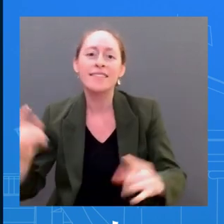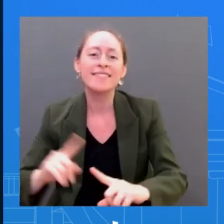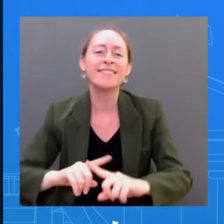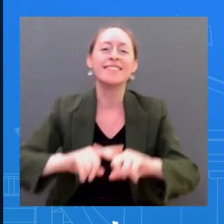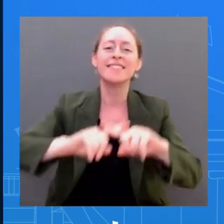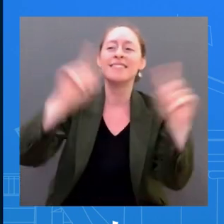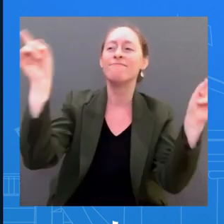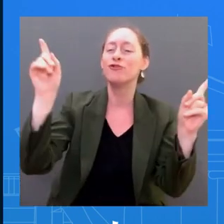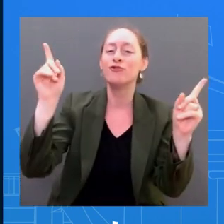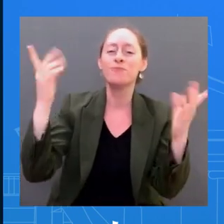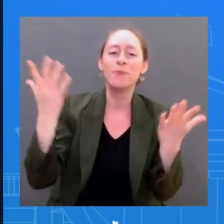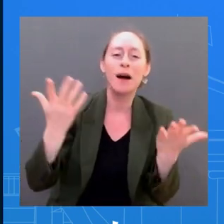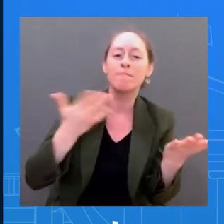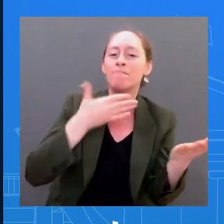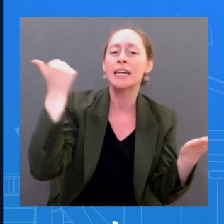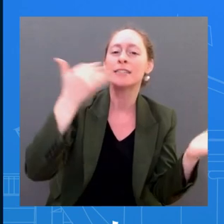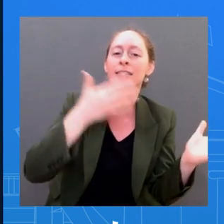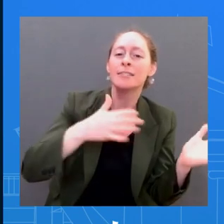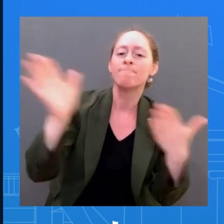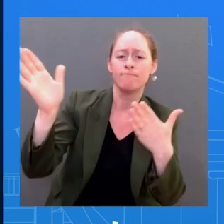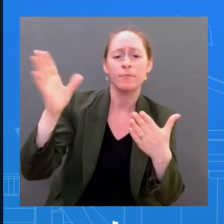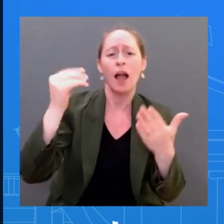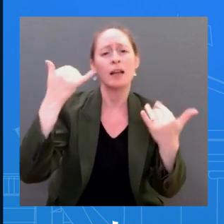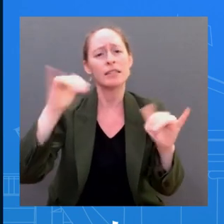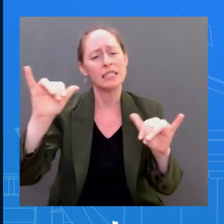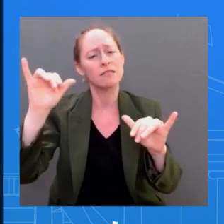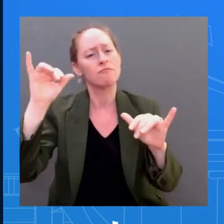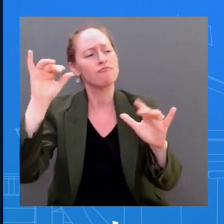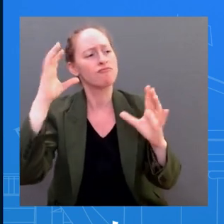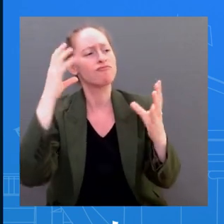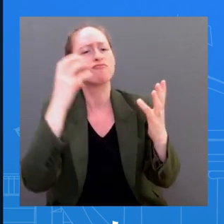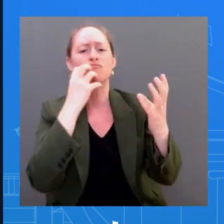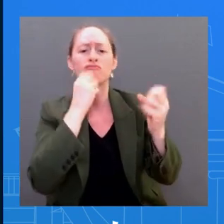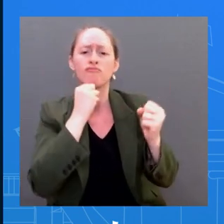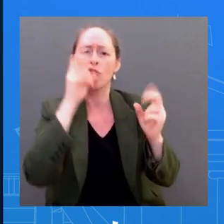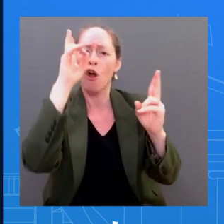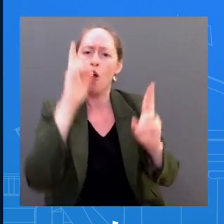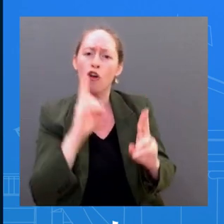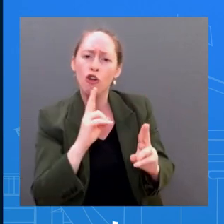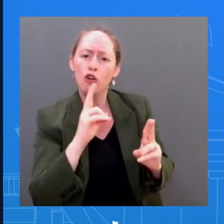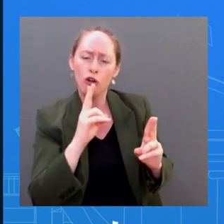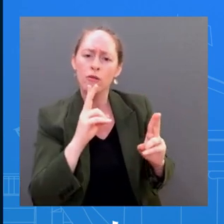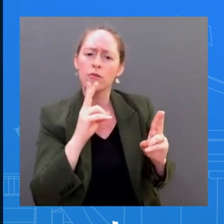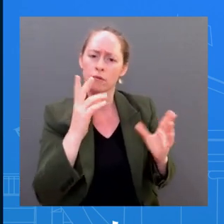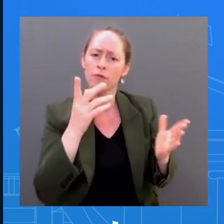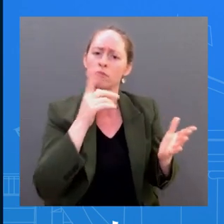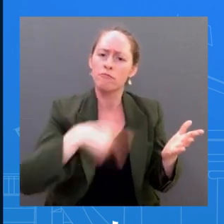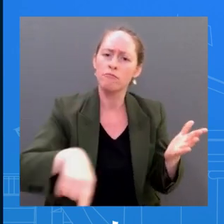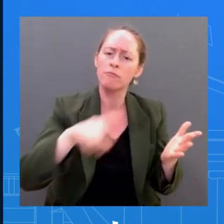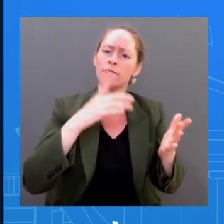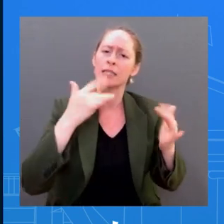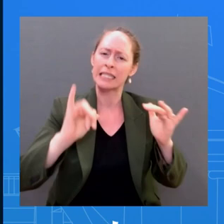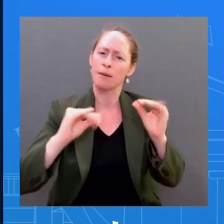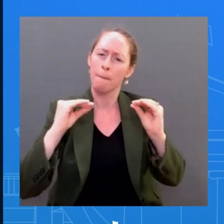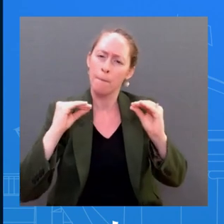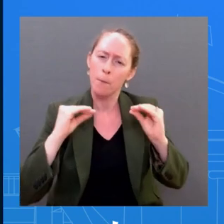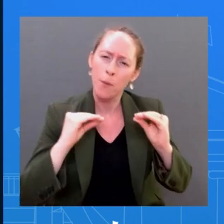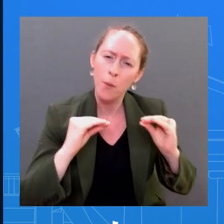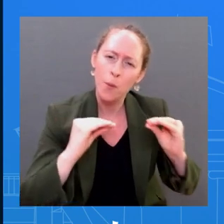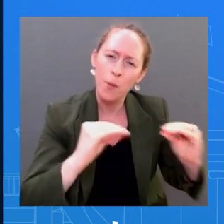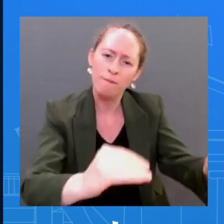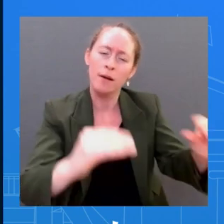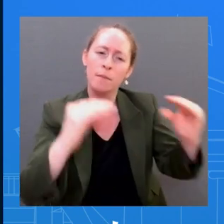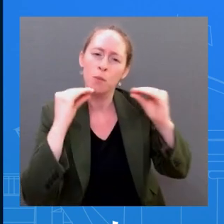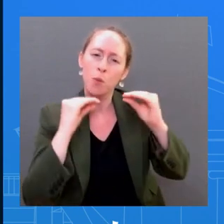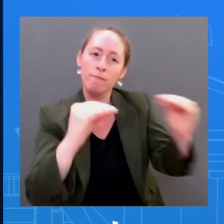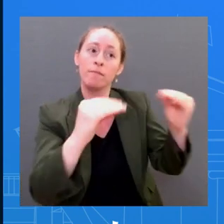progress for the next generation. With real leadership, Let's start giving us, all of